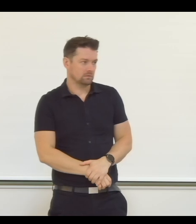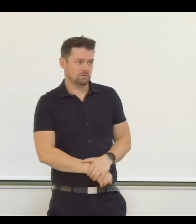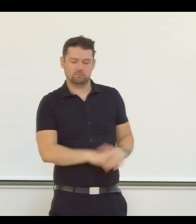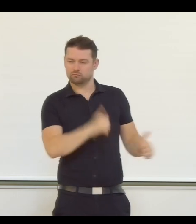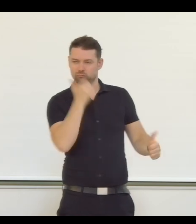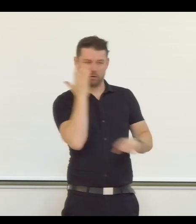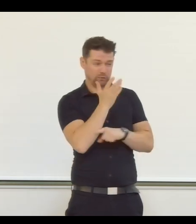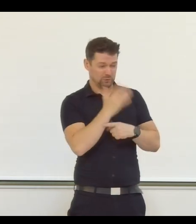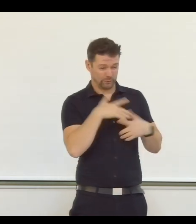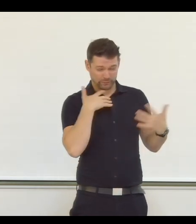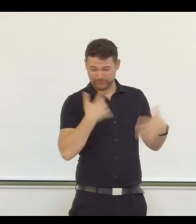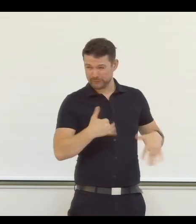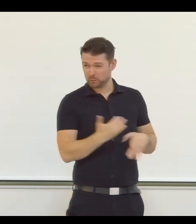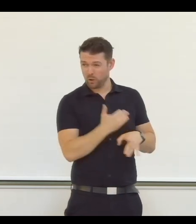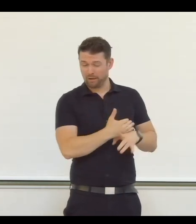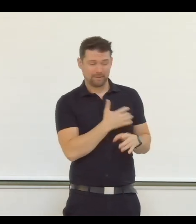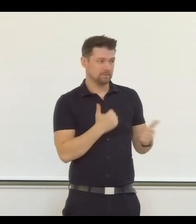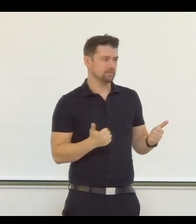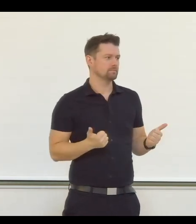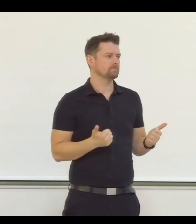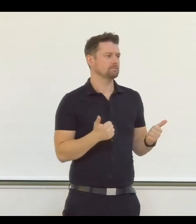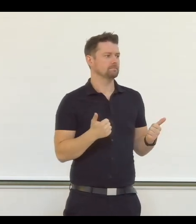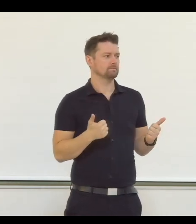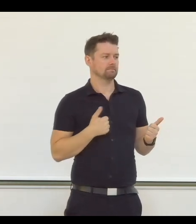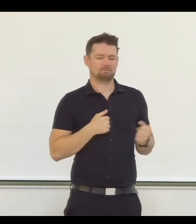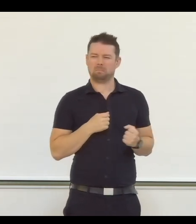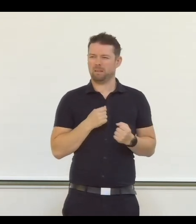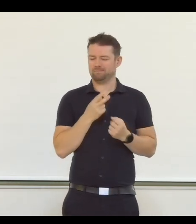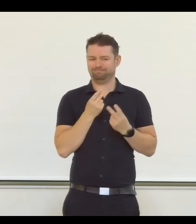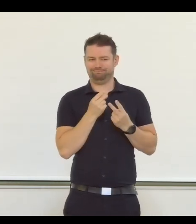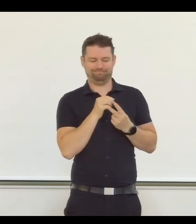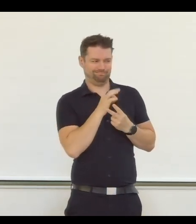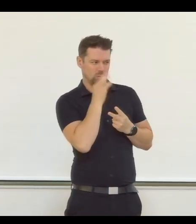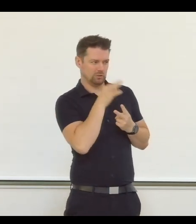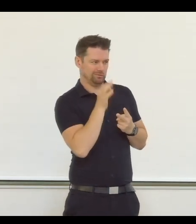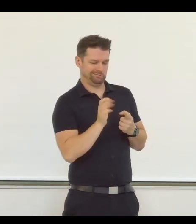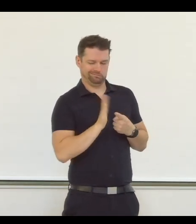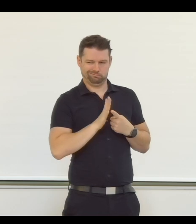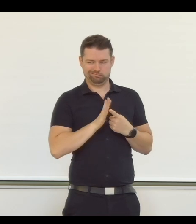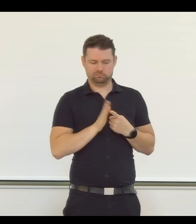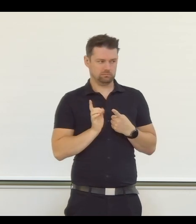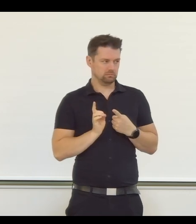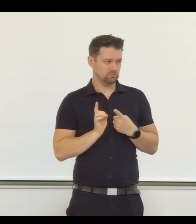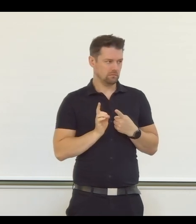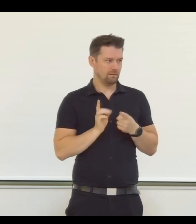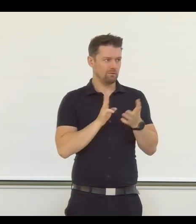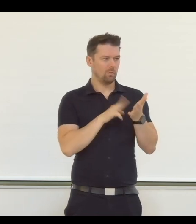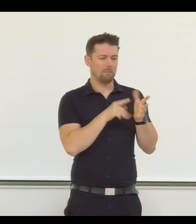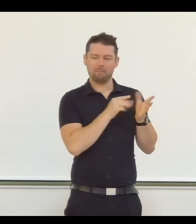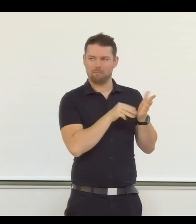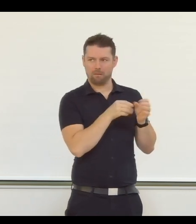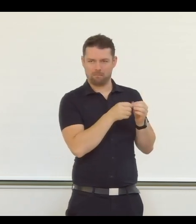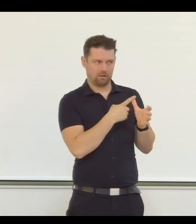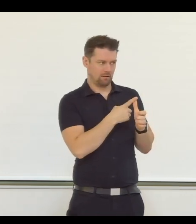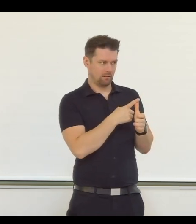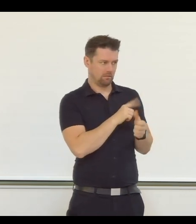presentation, a lot of awesome work that you're doing. I had a couple of questions. First one on the MaMBA and the second one